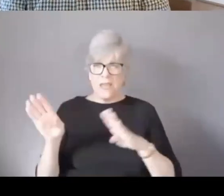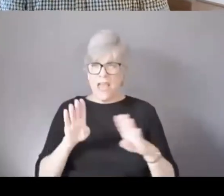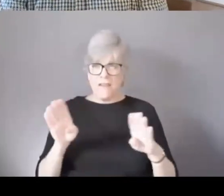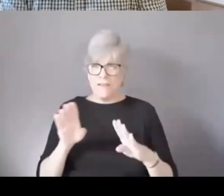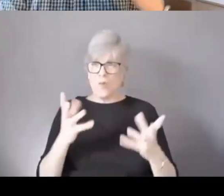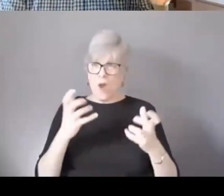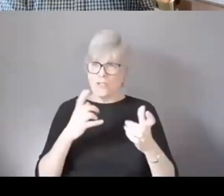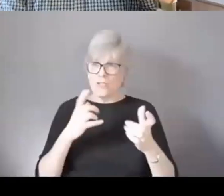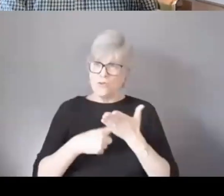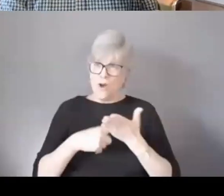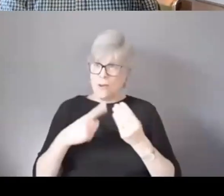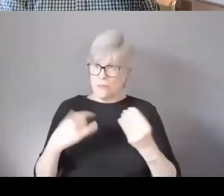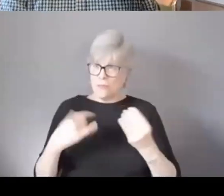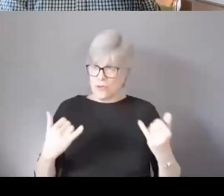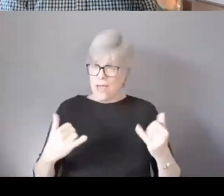avoidance.